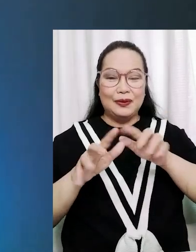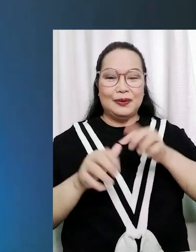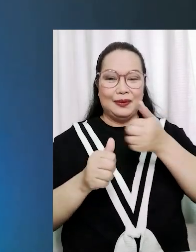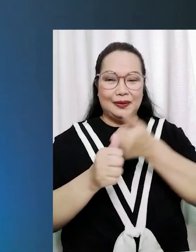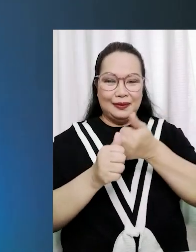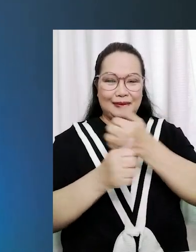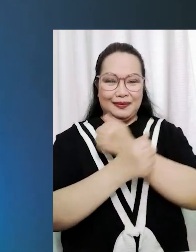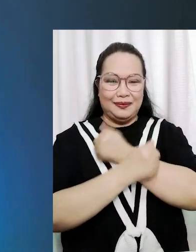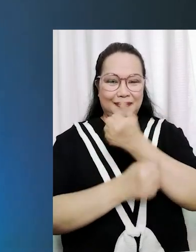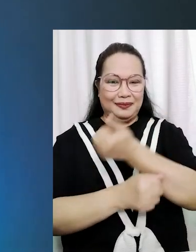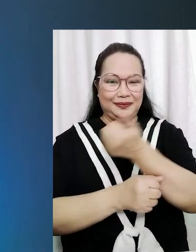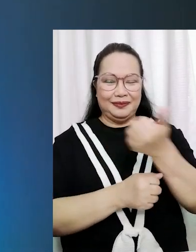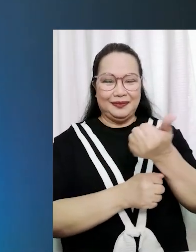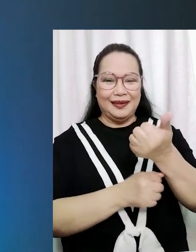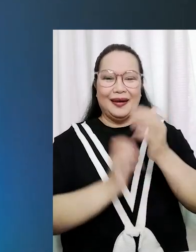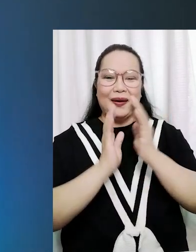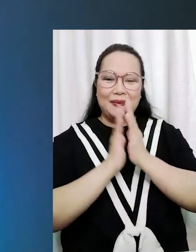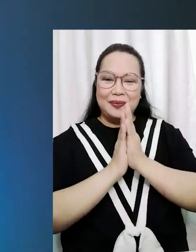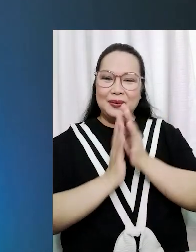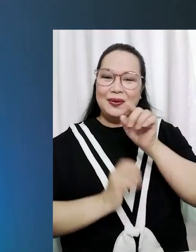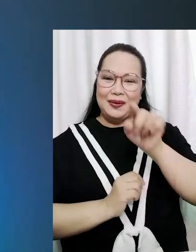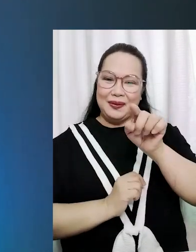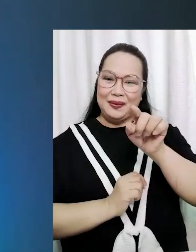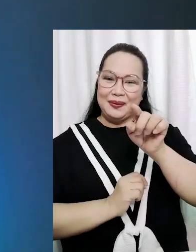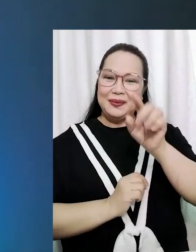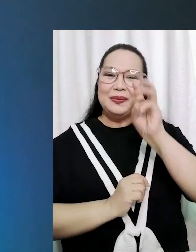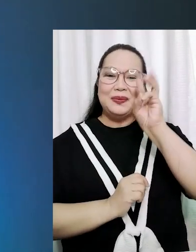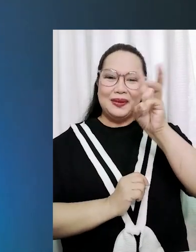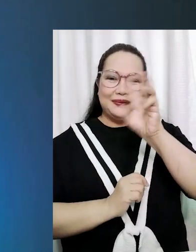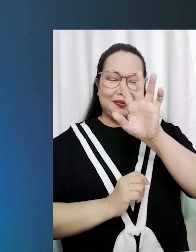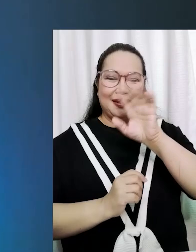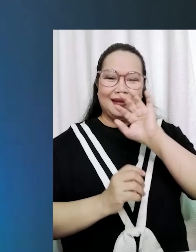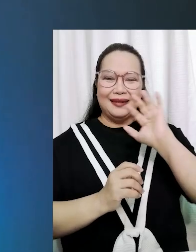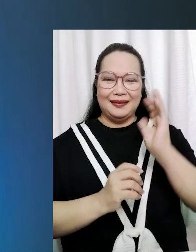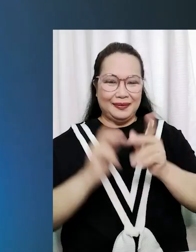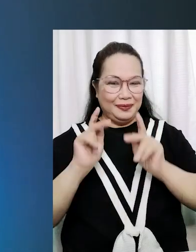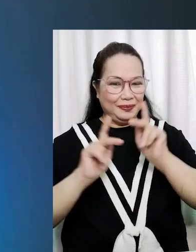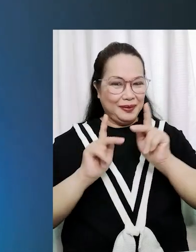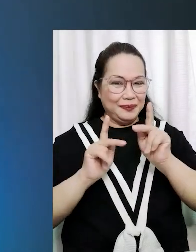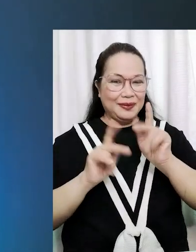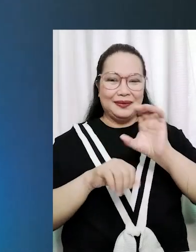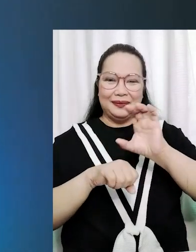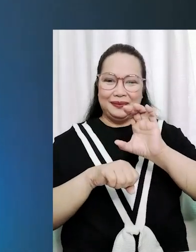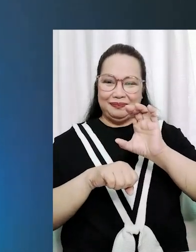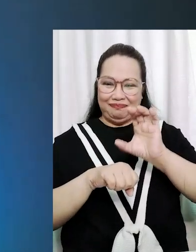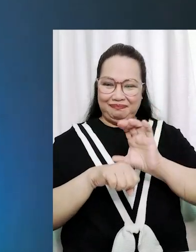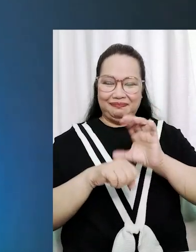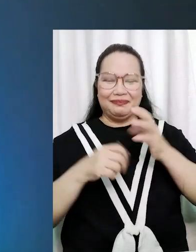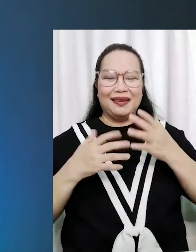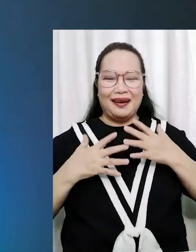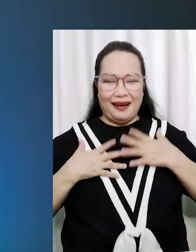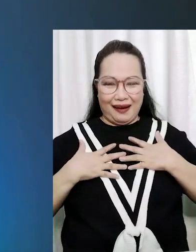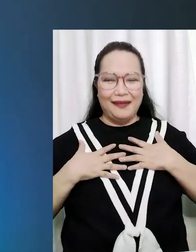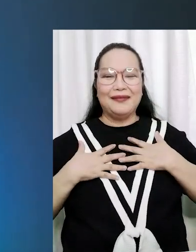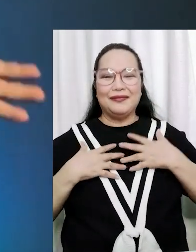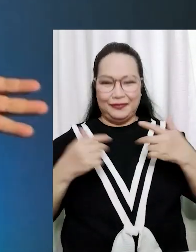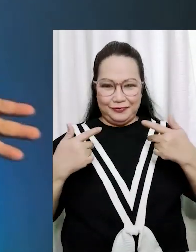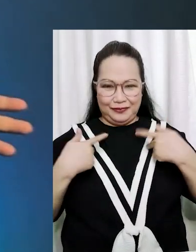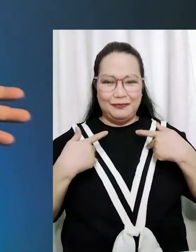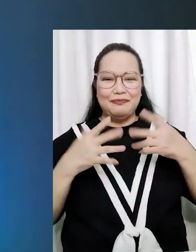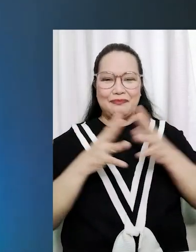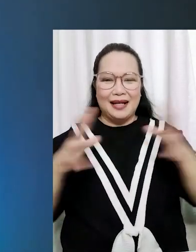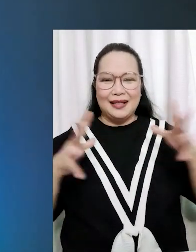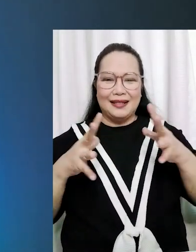another. And our prayer is that we'll be the kind of people as a church family that will really overflow with such kind of